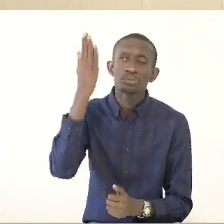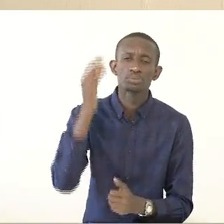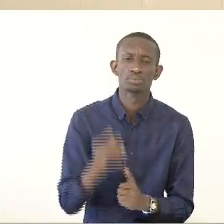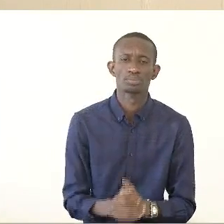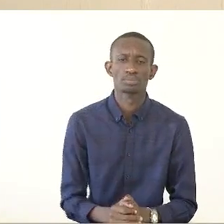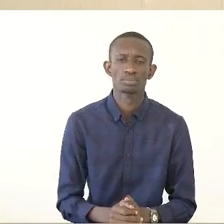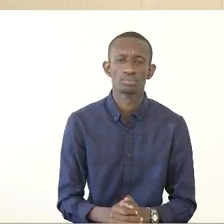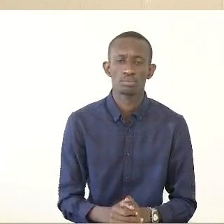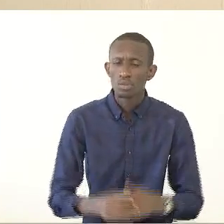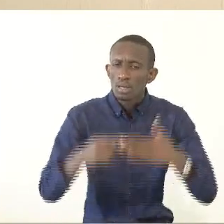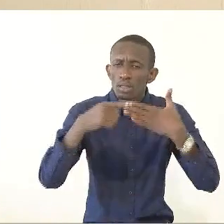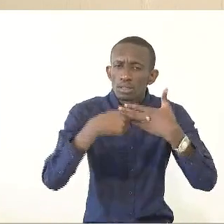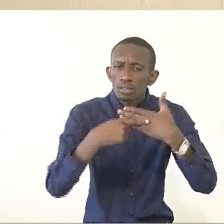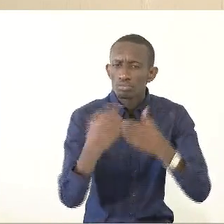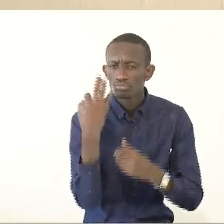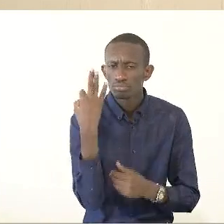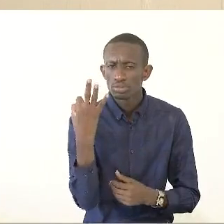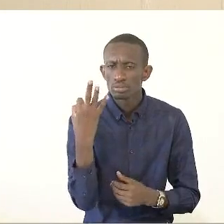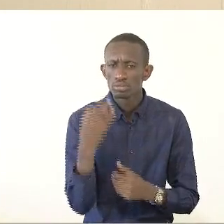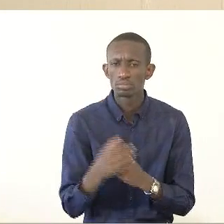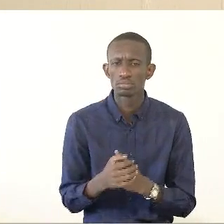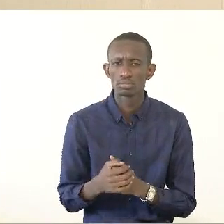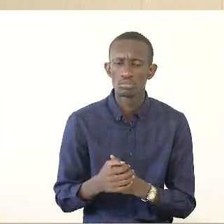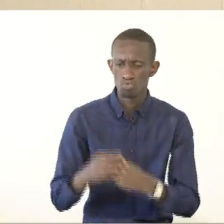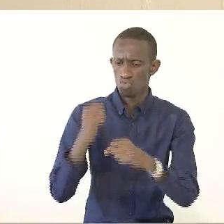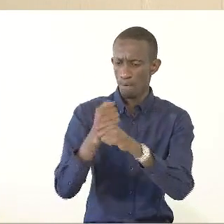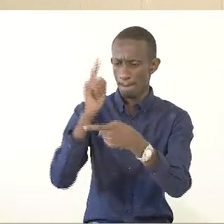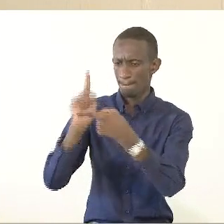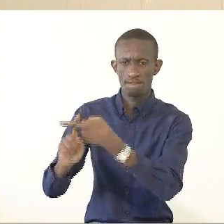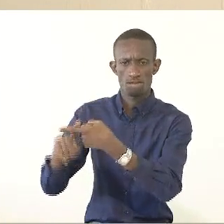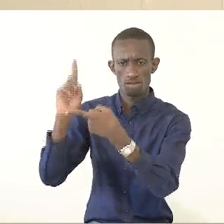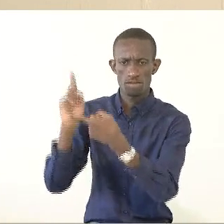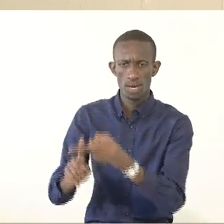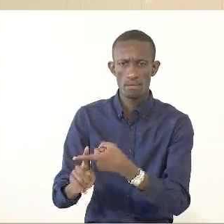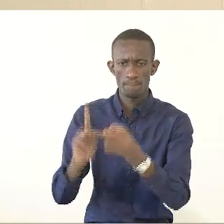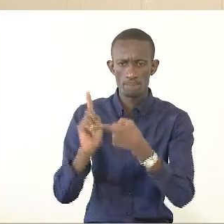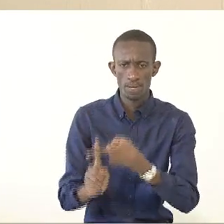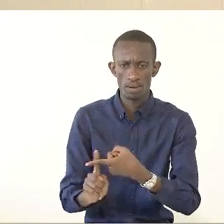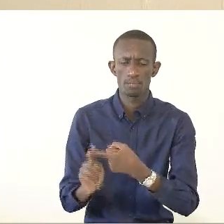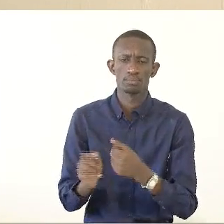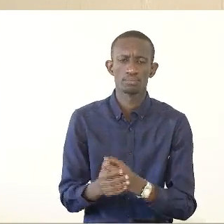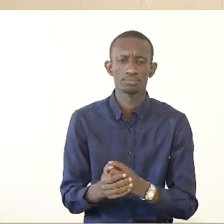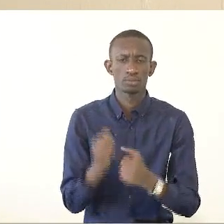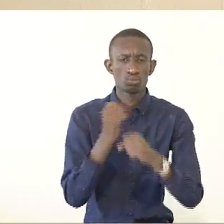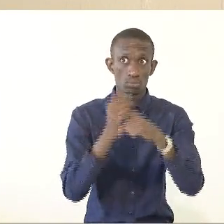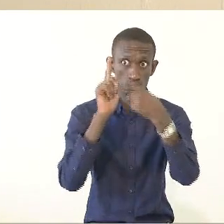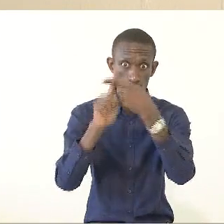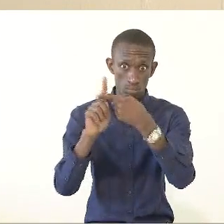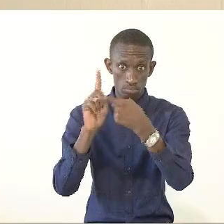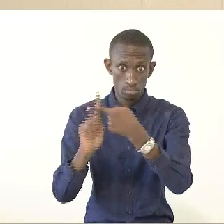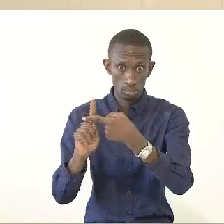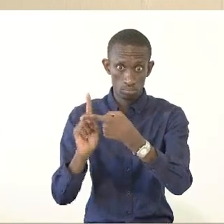on -3. We sum up this. Remember, we are just summing up this. All